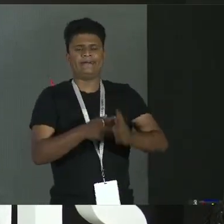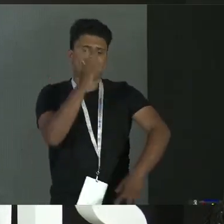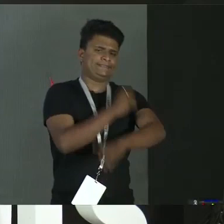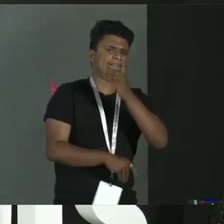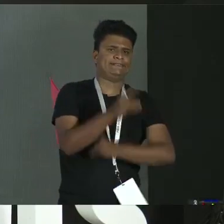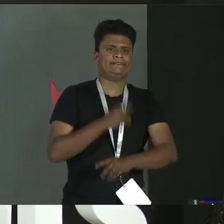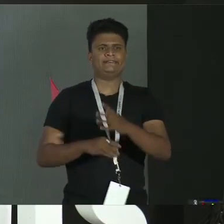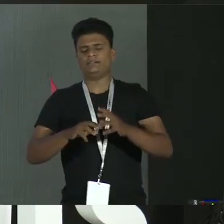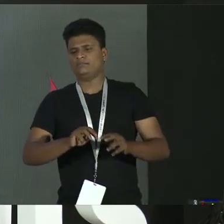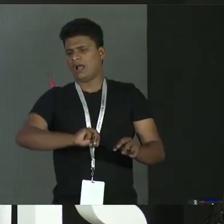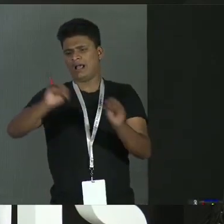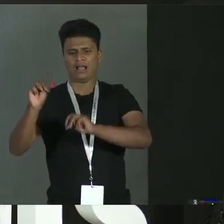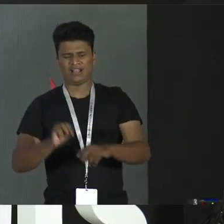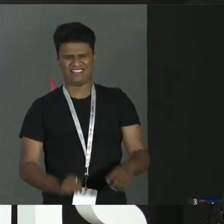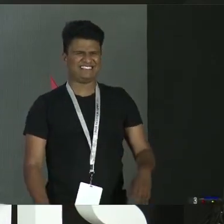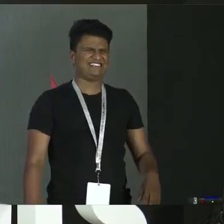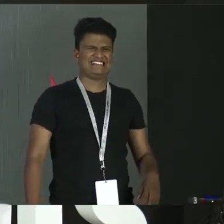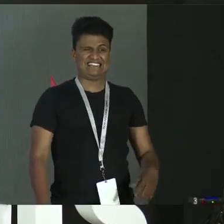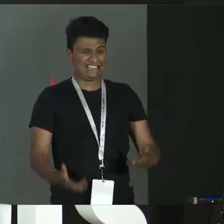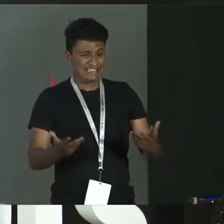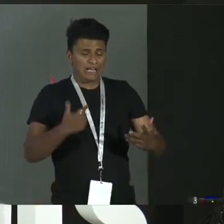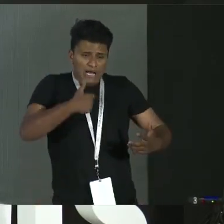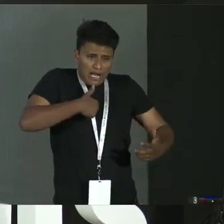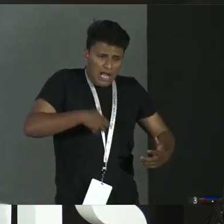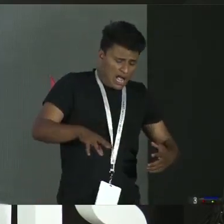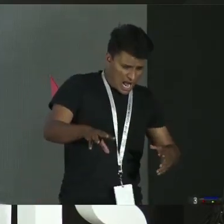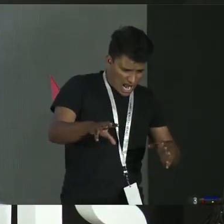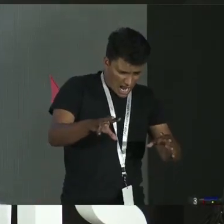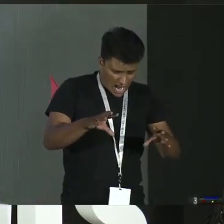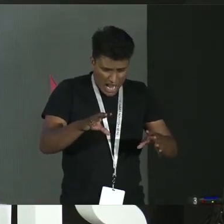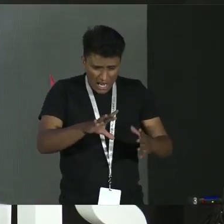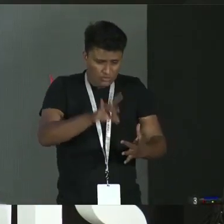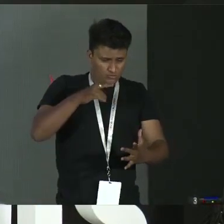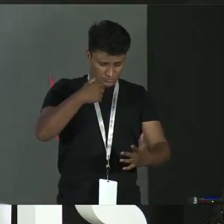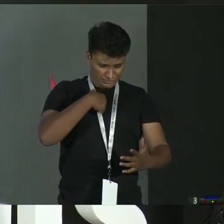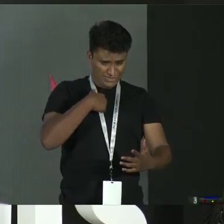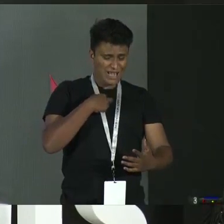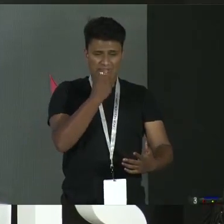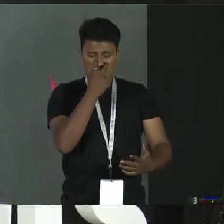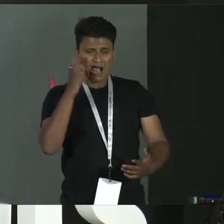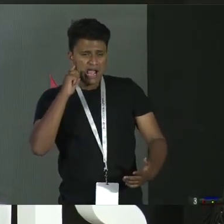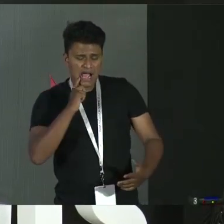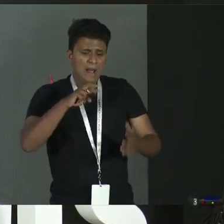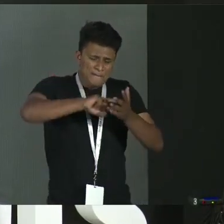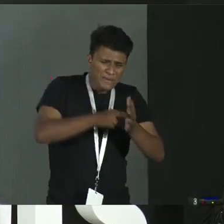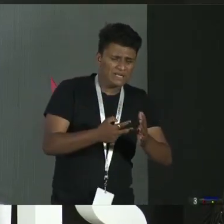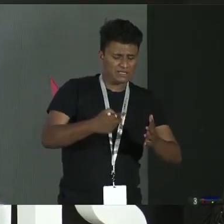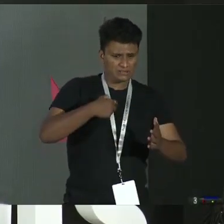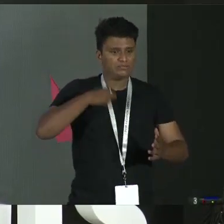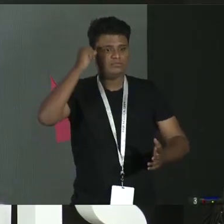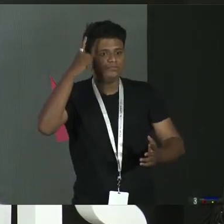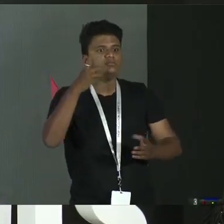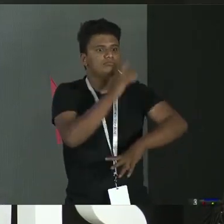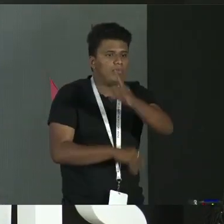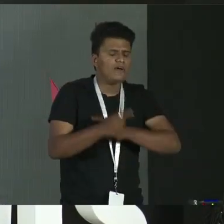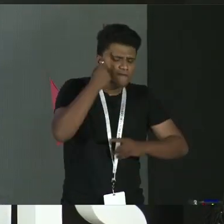of immigrants, but I choose what it means to be deafblind for me, what it means to be disabled for